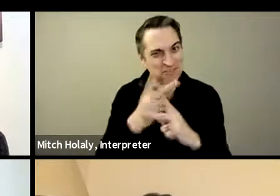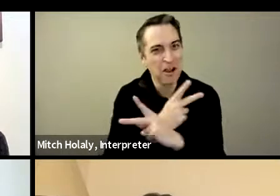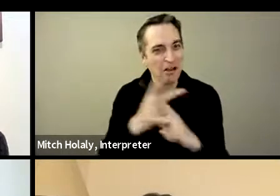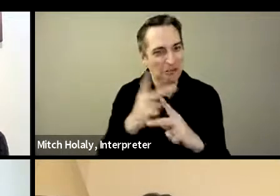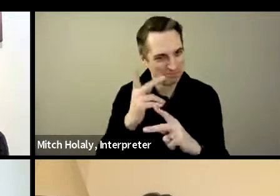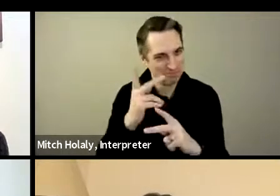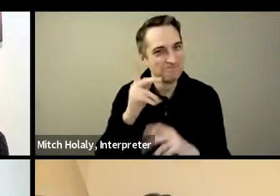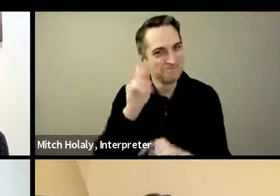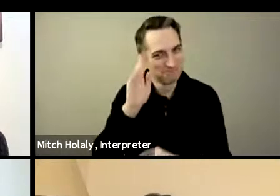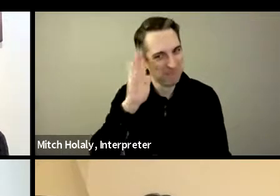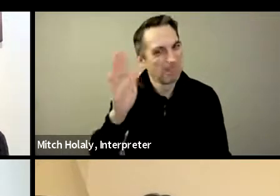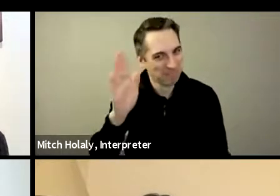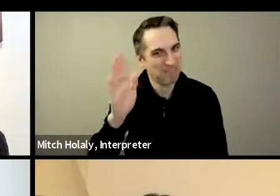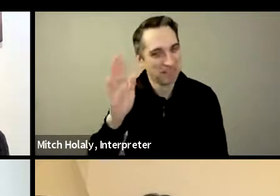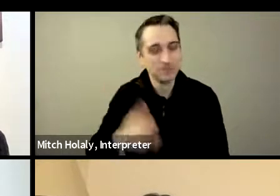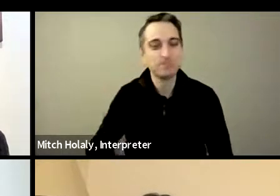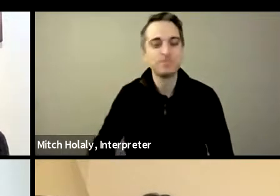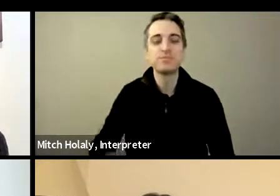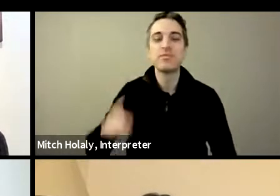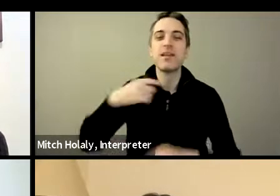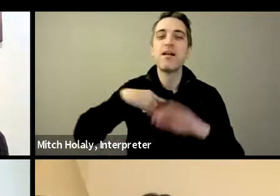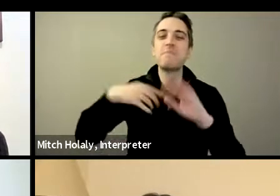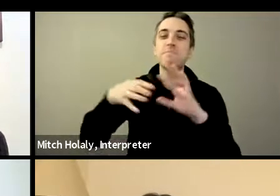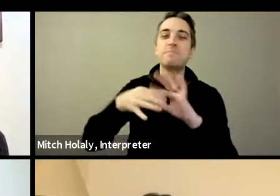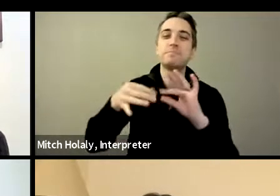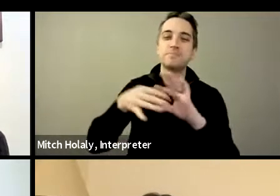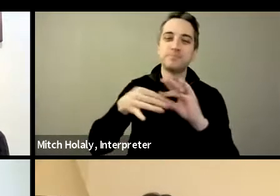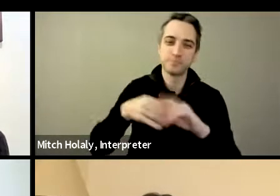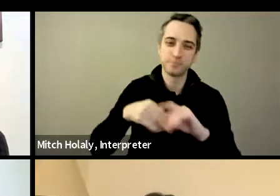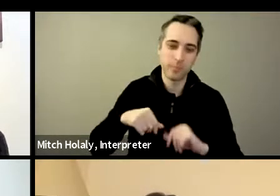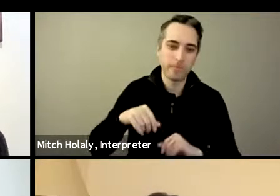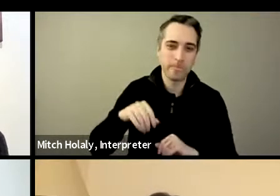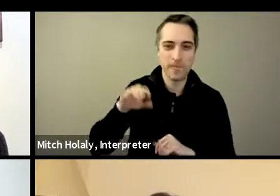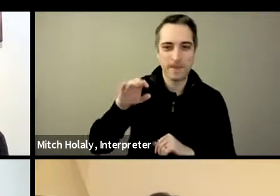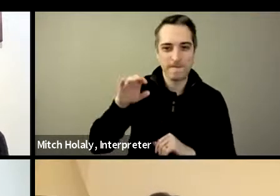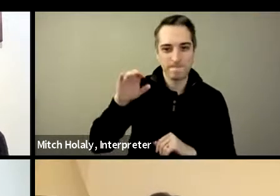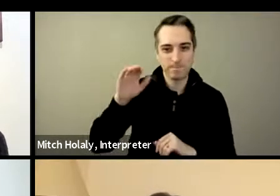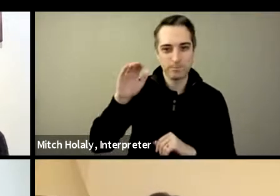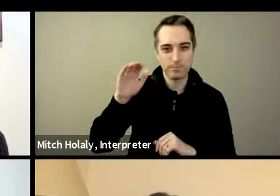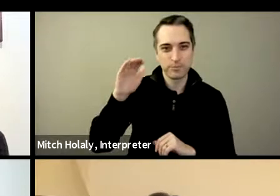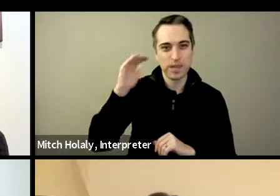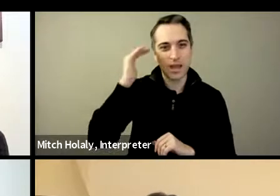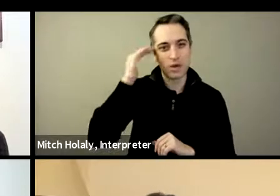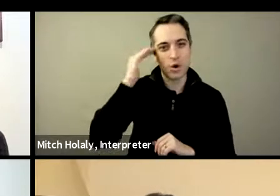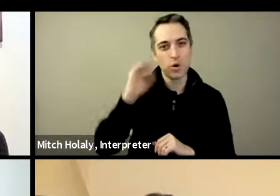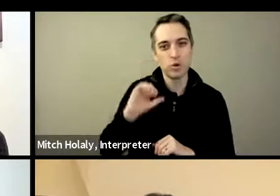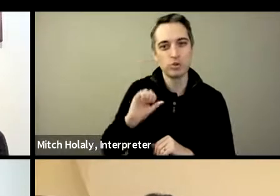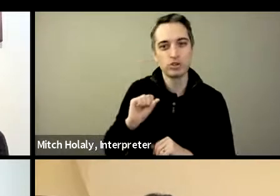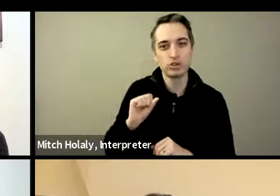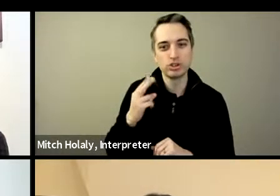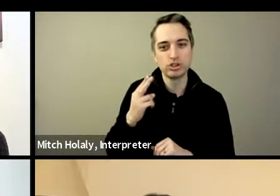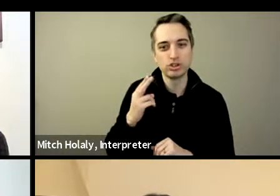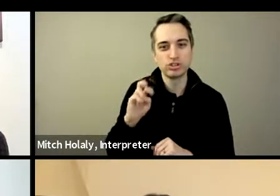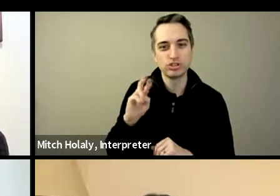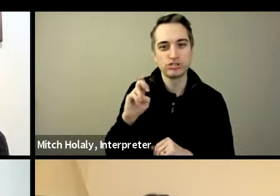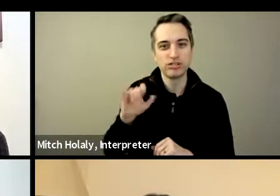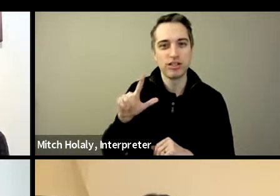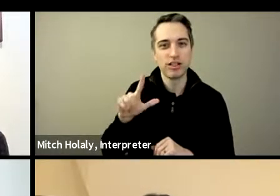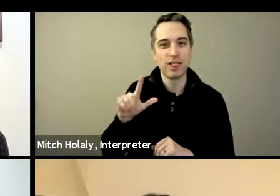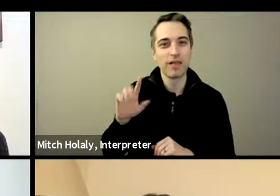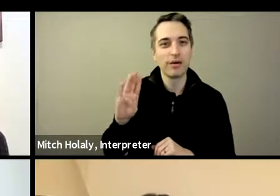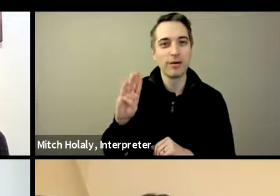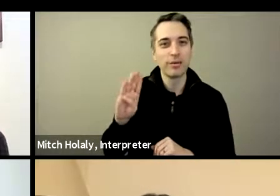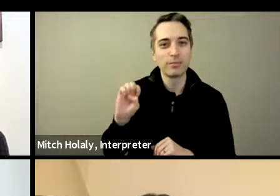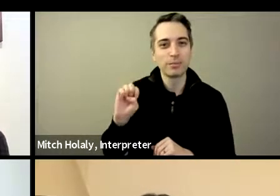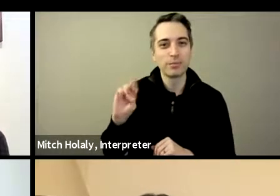eventually. Mm-hmm. I was saying I've known Cheryl Bergman for a number of years, and I think